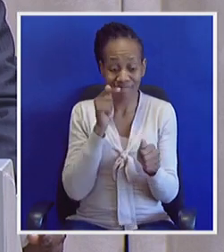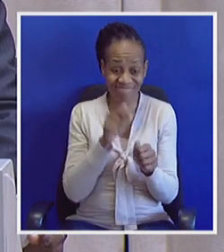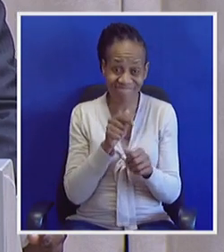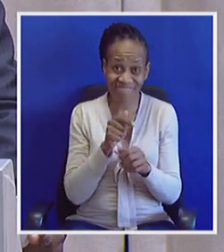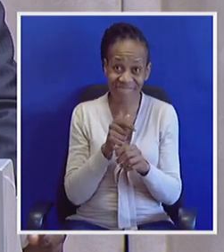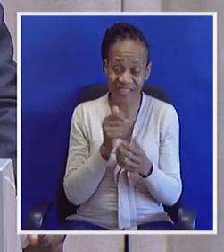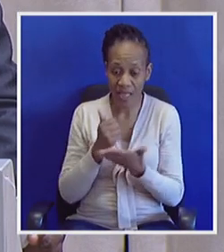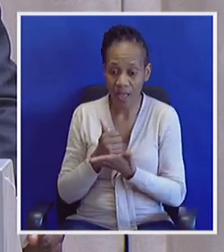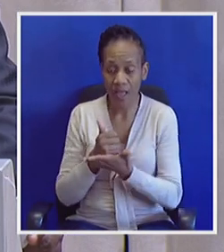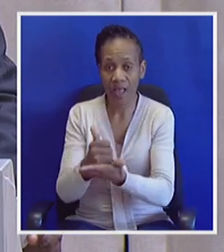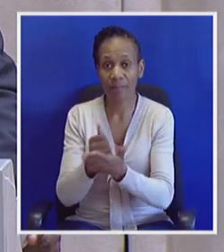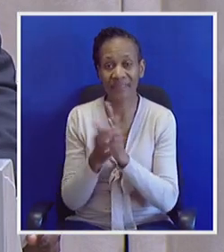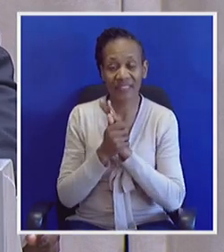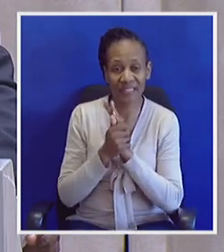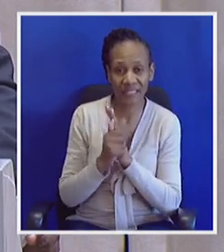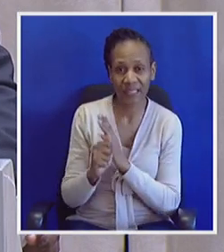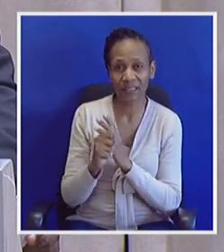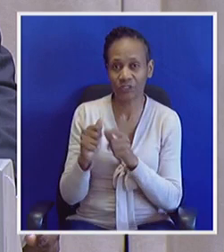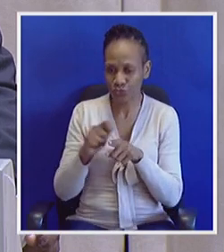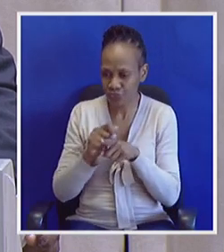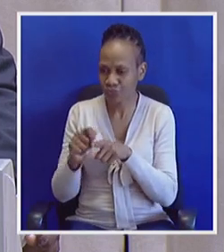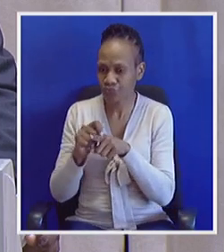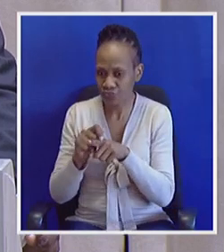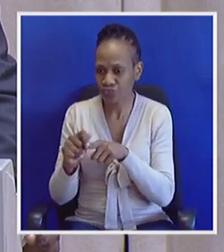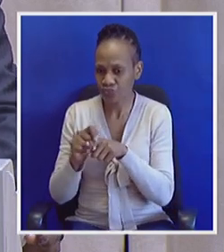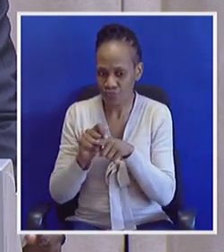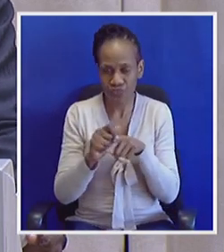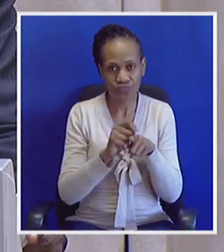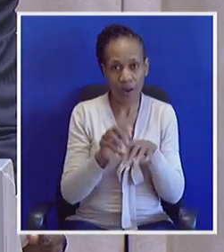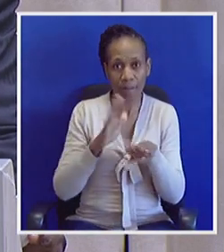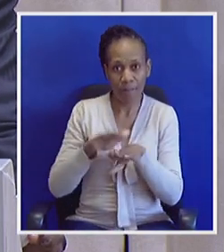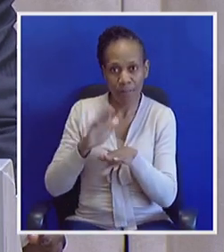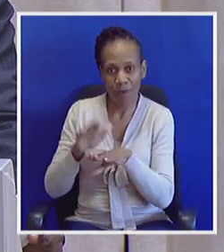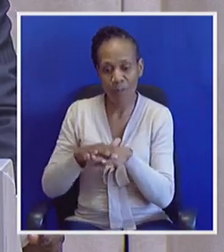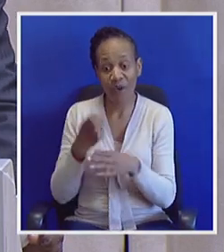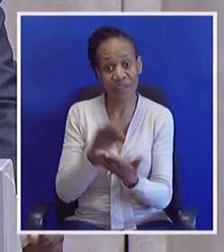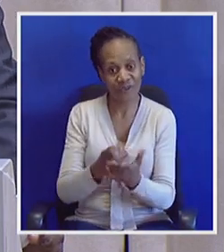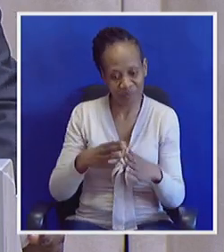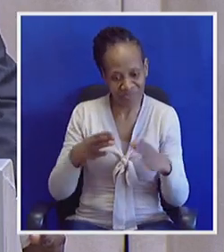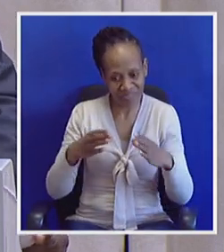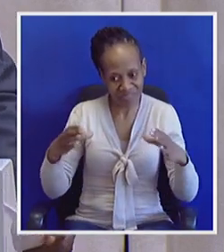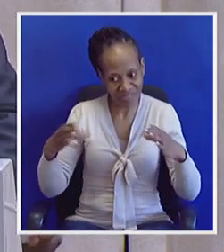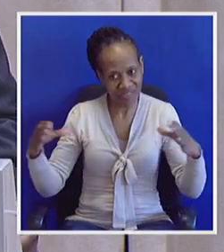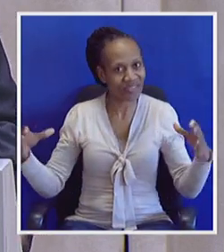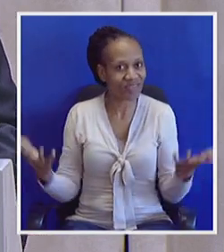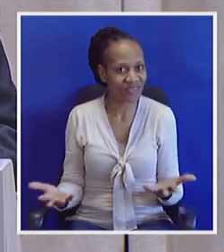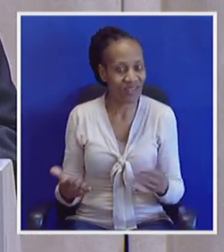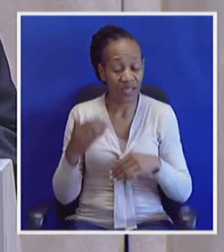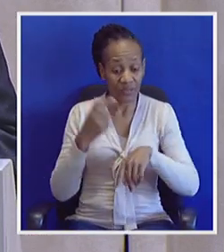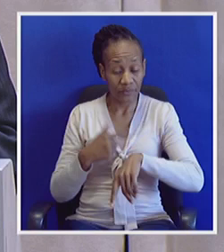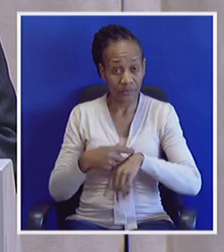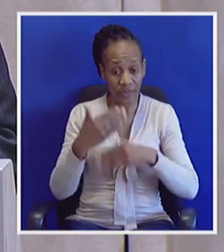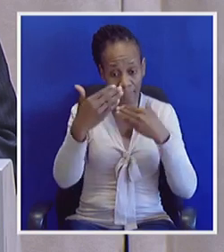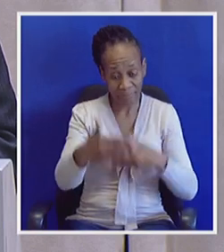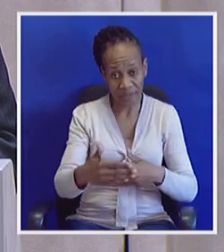towards a skilled, capable workforce to support more inclusive growth. In the initial period,